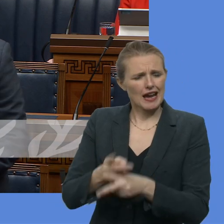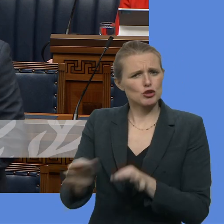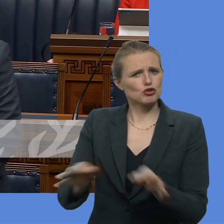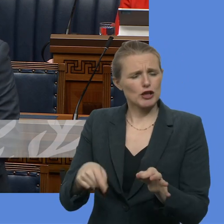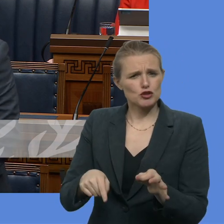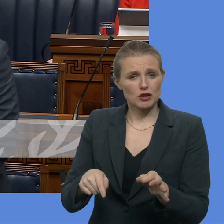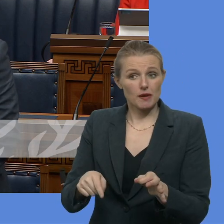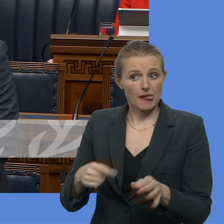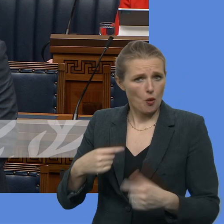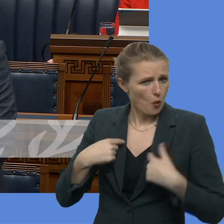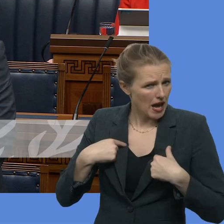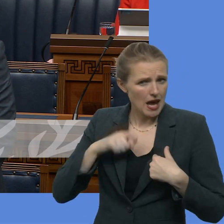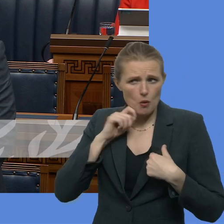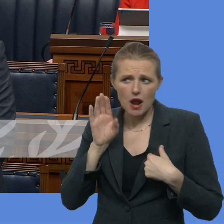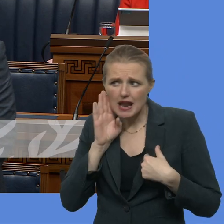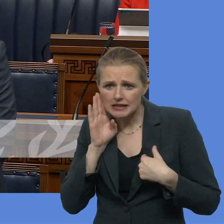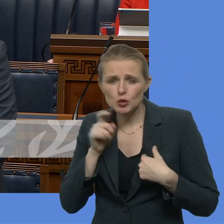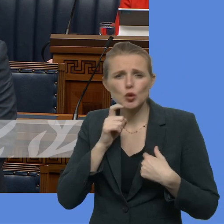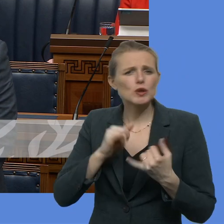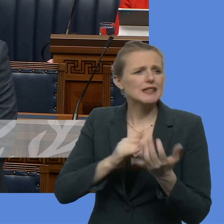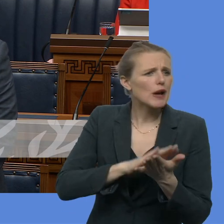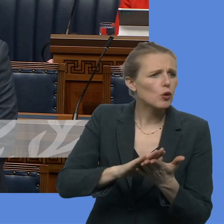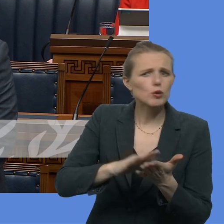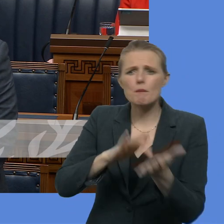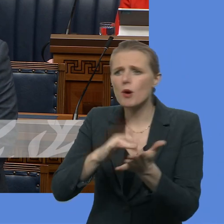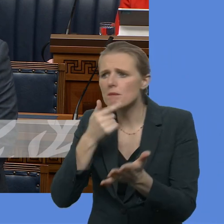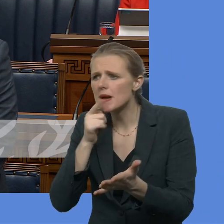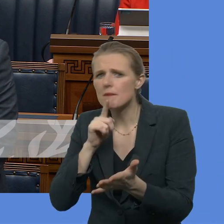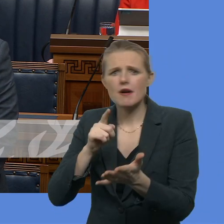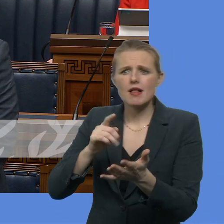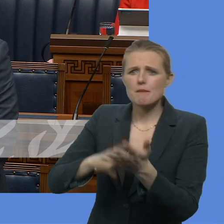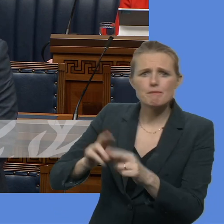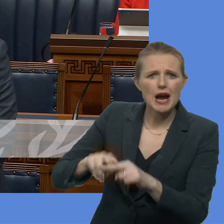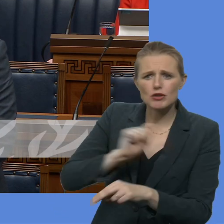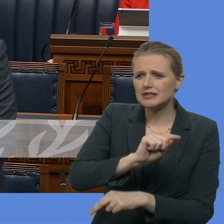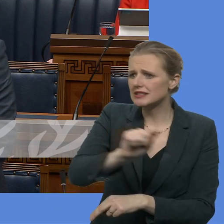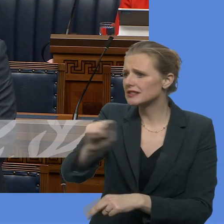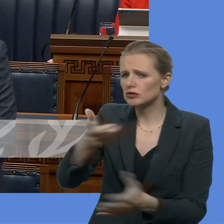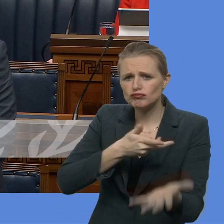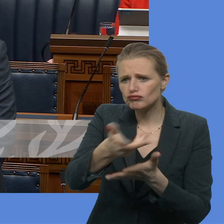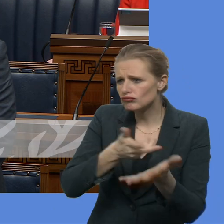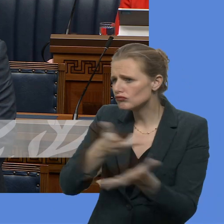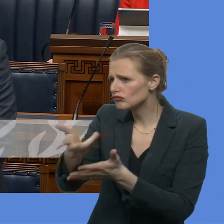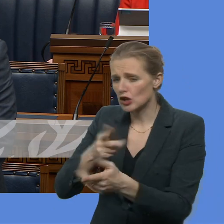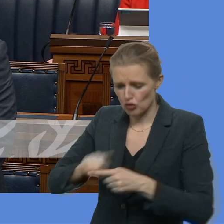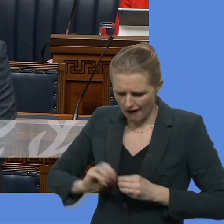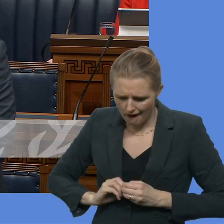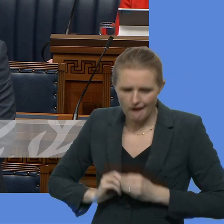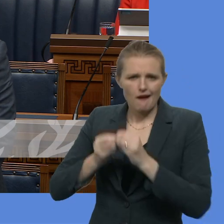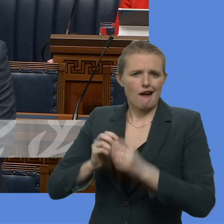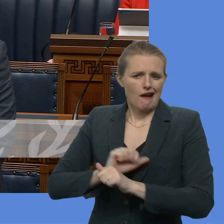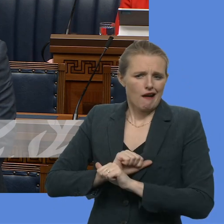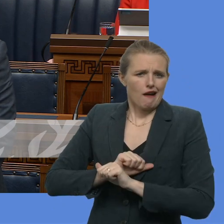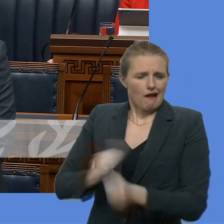be listening to those stakeholders, listening to those parents, and coming up with what we can to provide